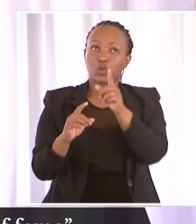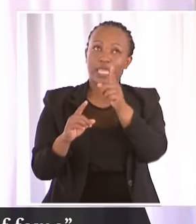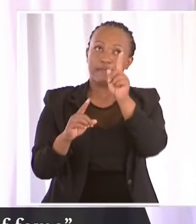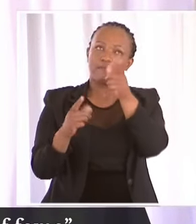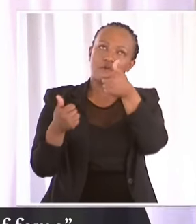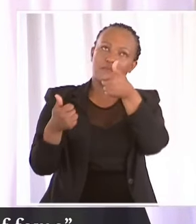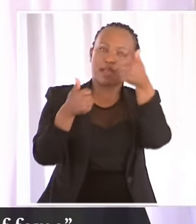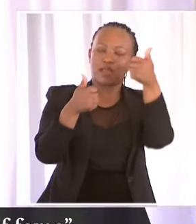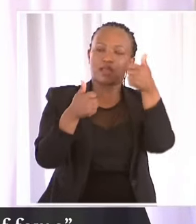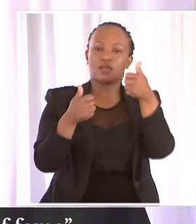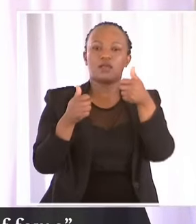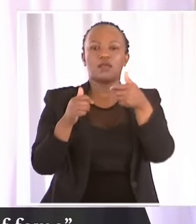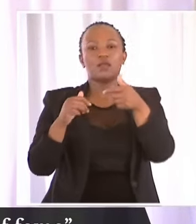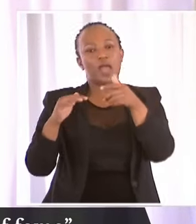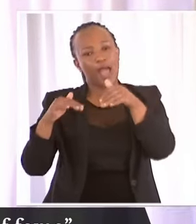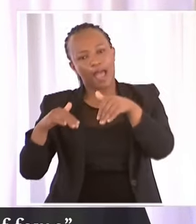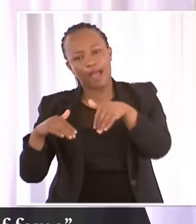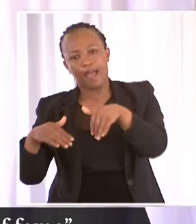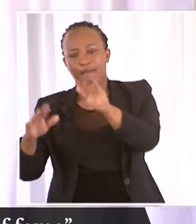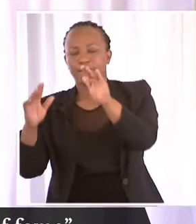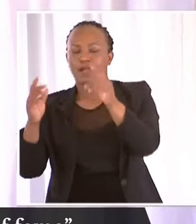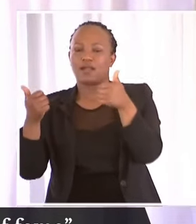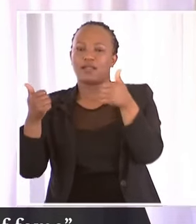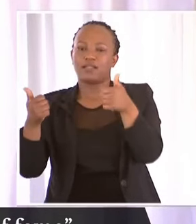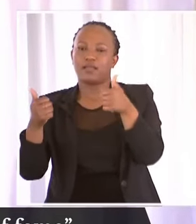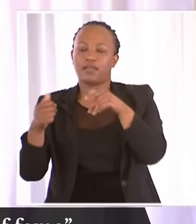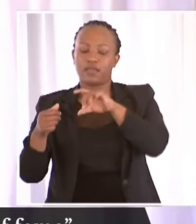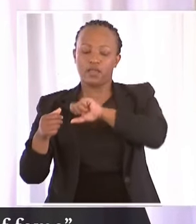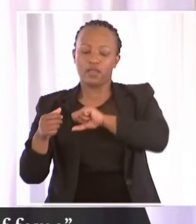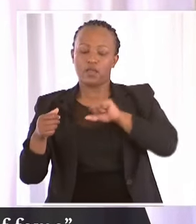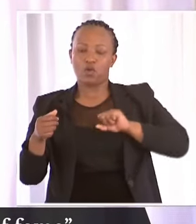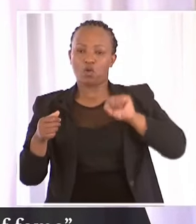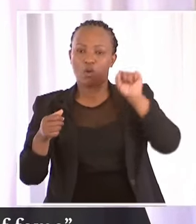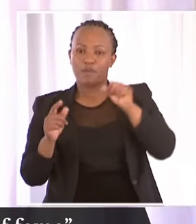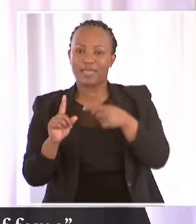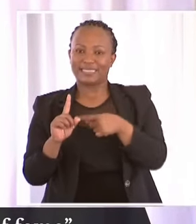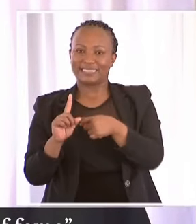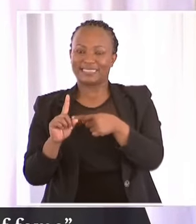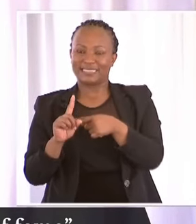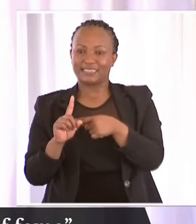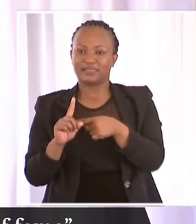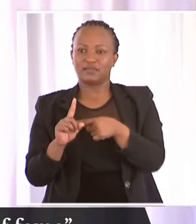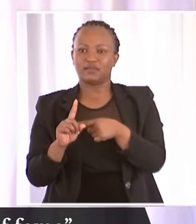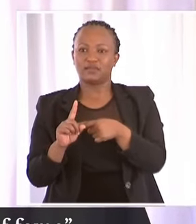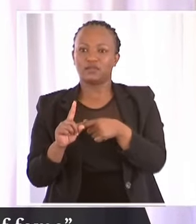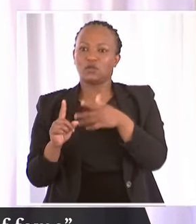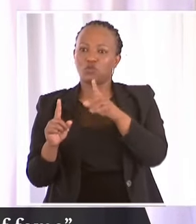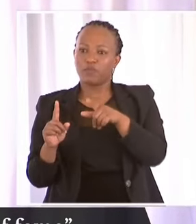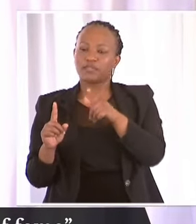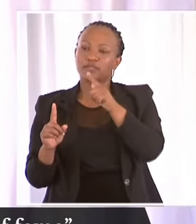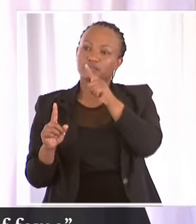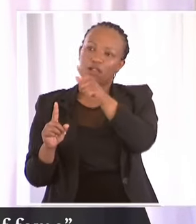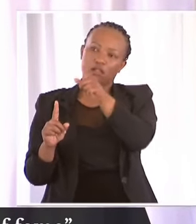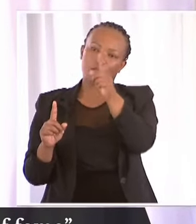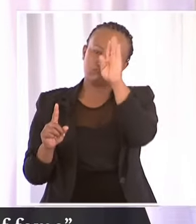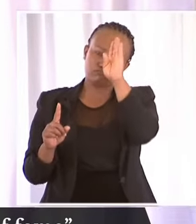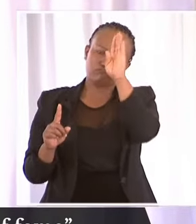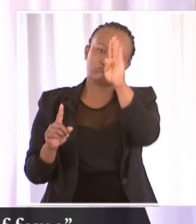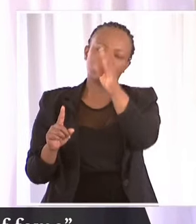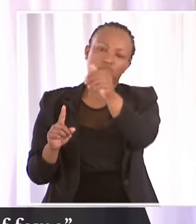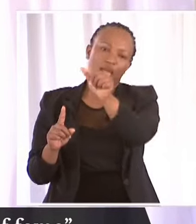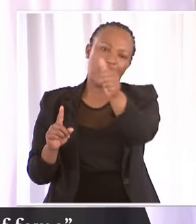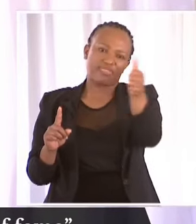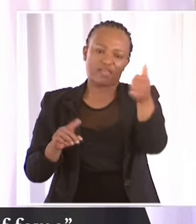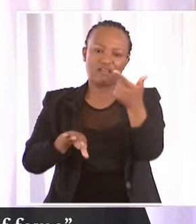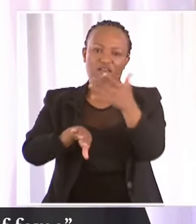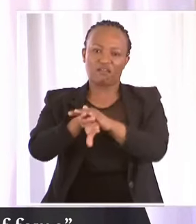say, Hamba kahle, Comrade Aziz Pahad. Do pass on our greetings to those